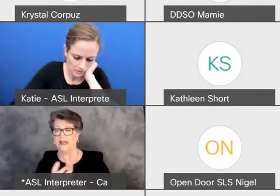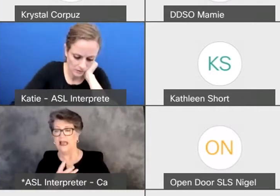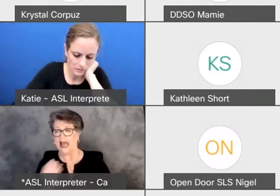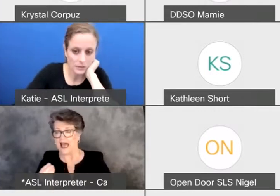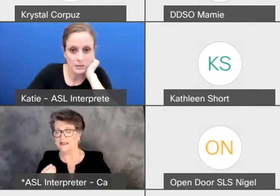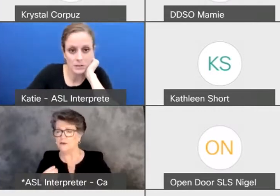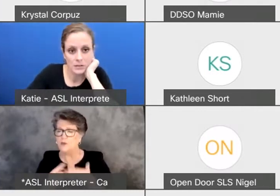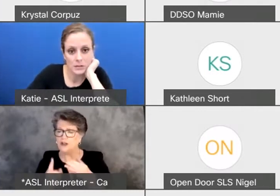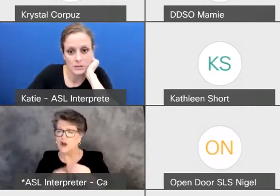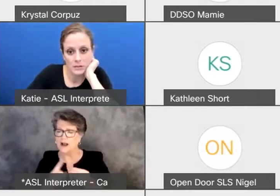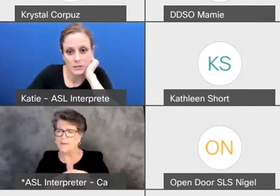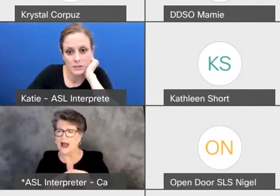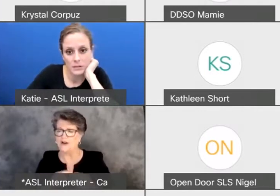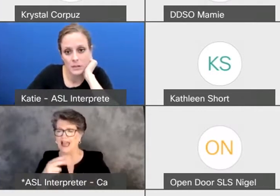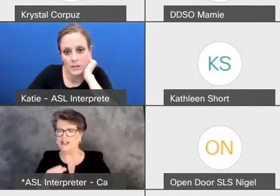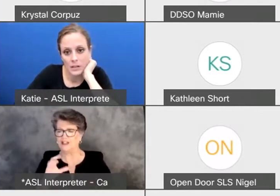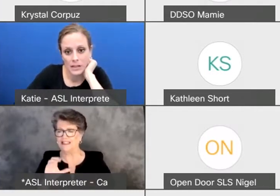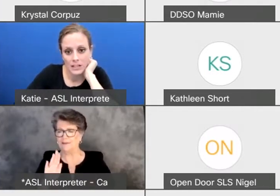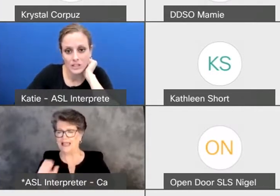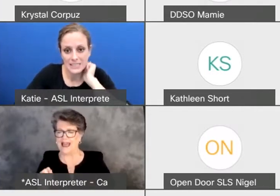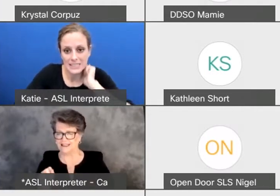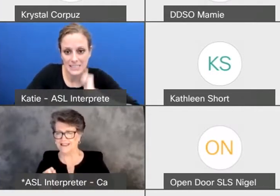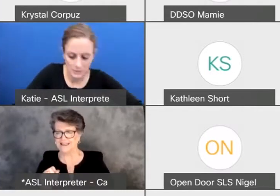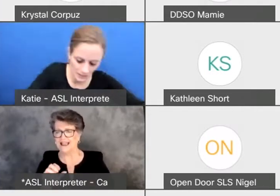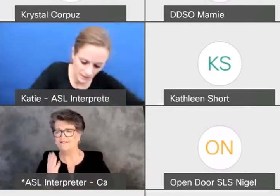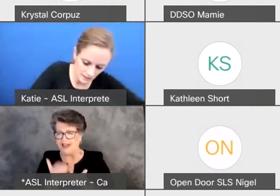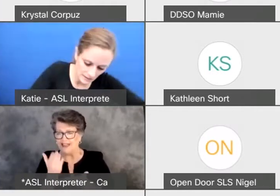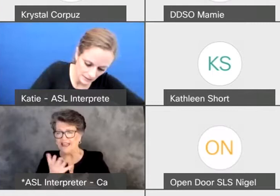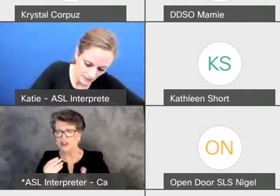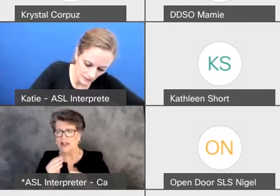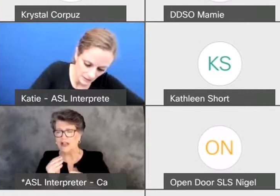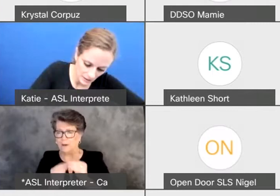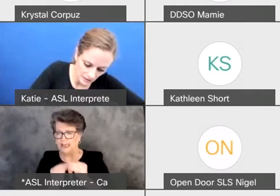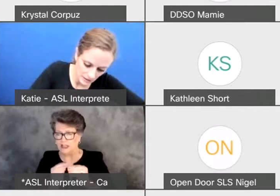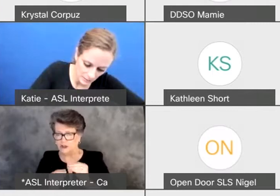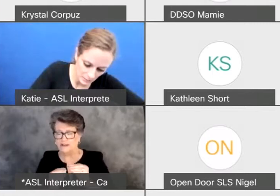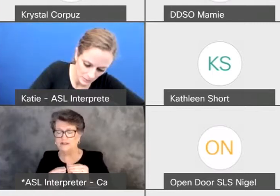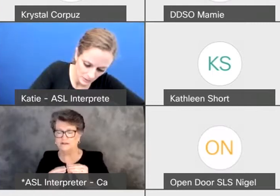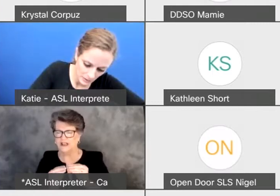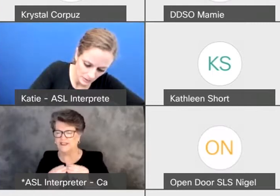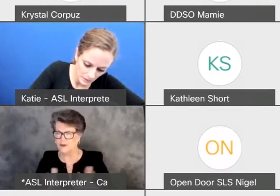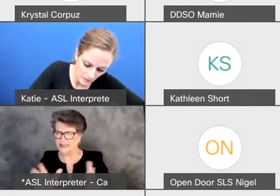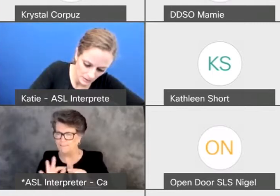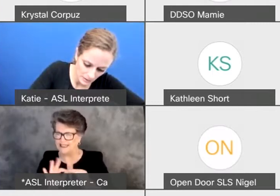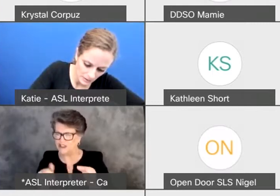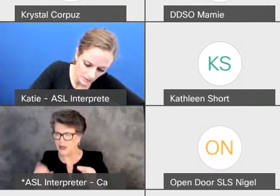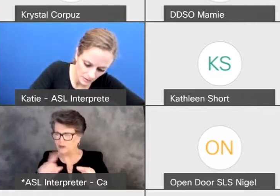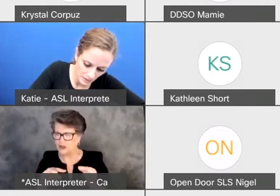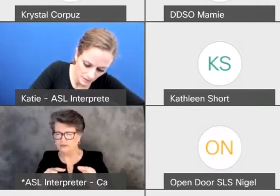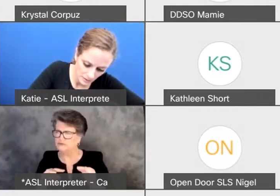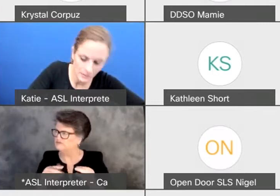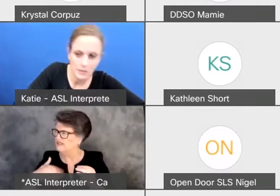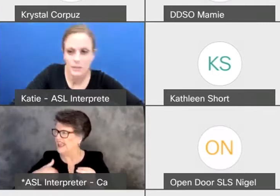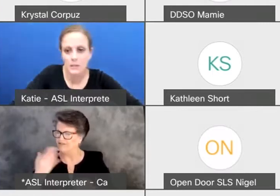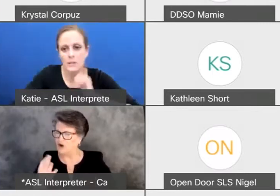to talk about the Hcbs validation and remediation. I know we sent the message out to you all like late Friday, I